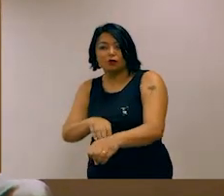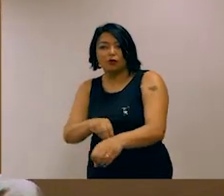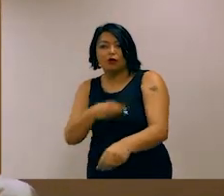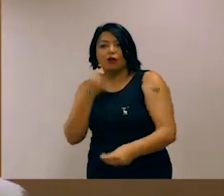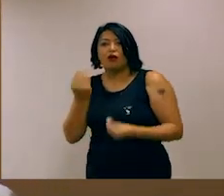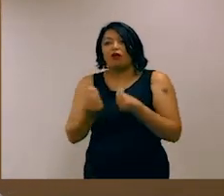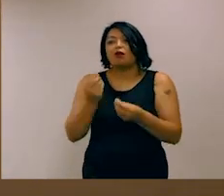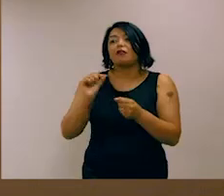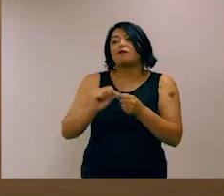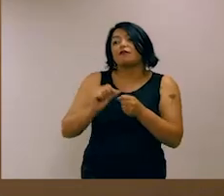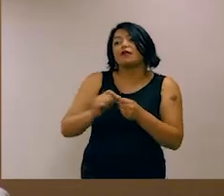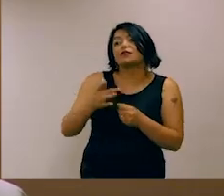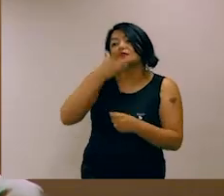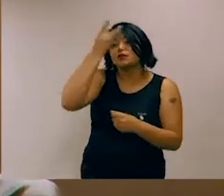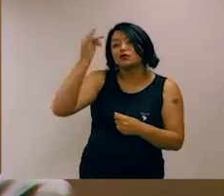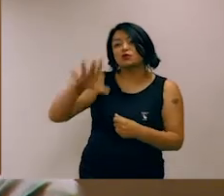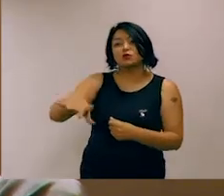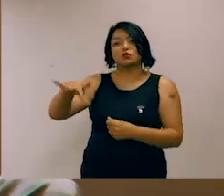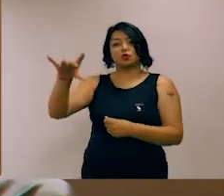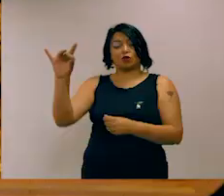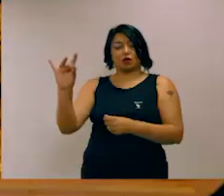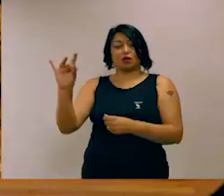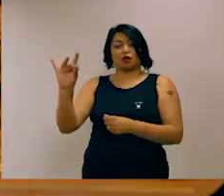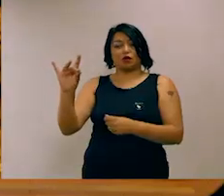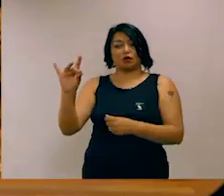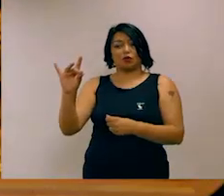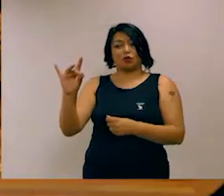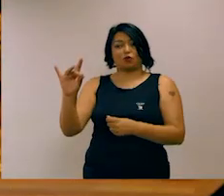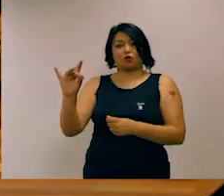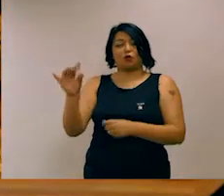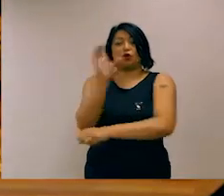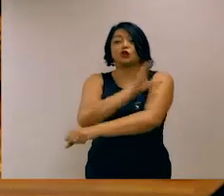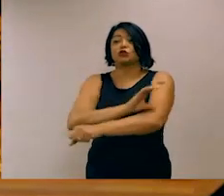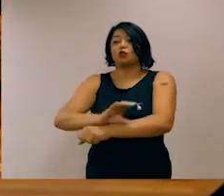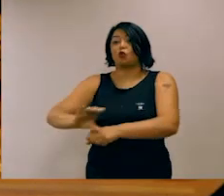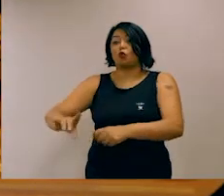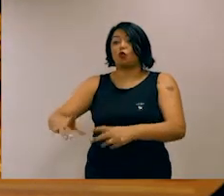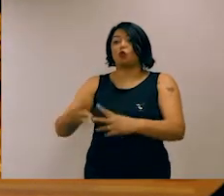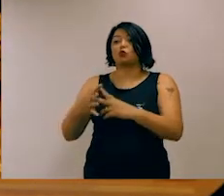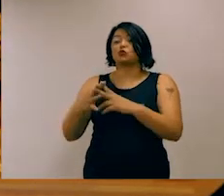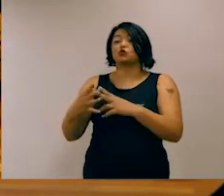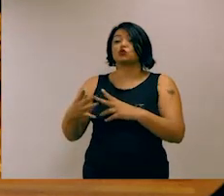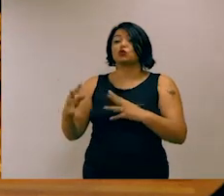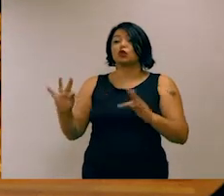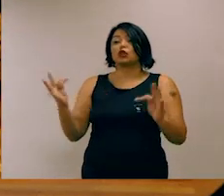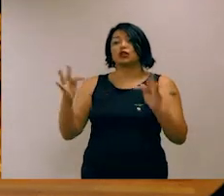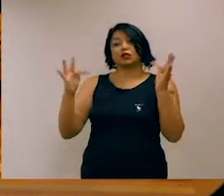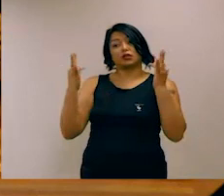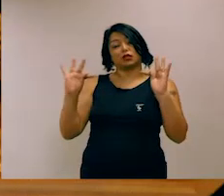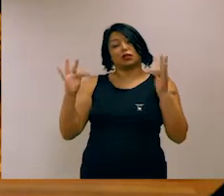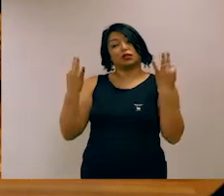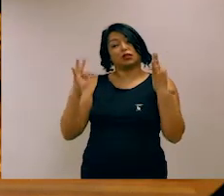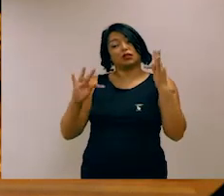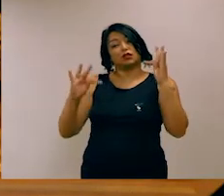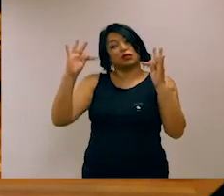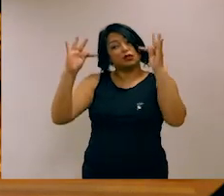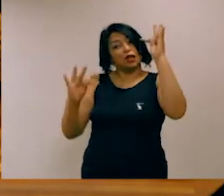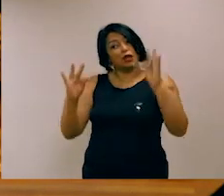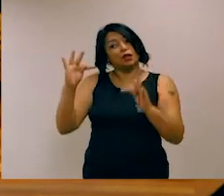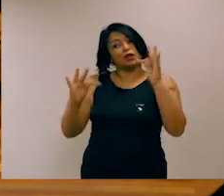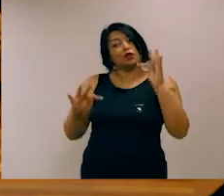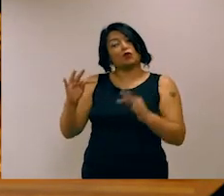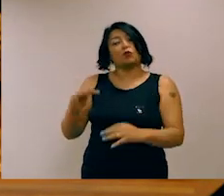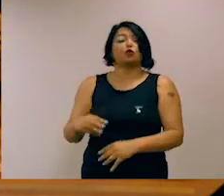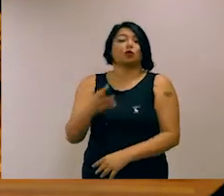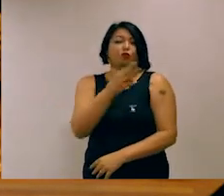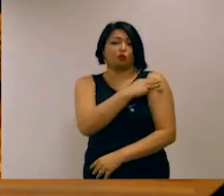a computer science major in high school was done on observational data. So you could do that if you have